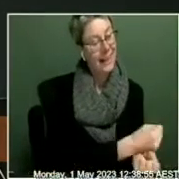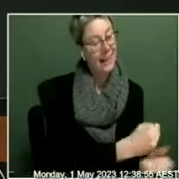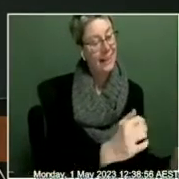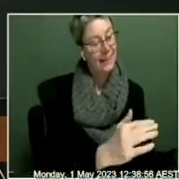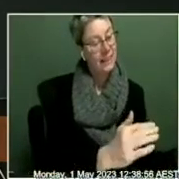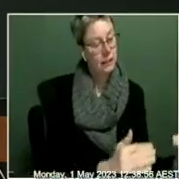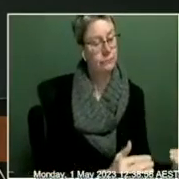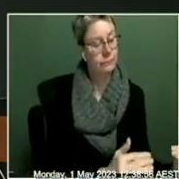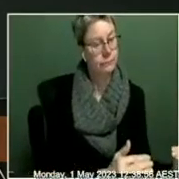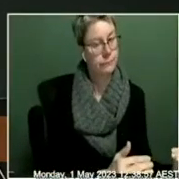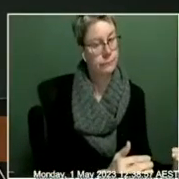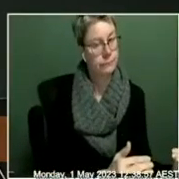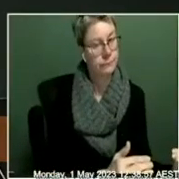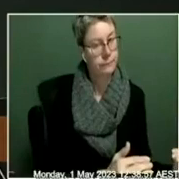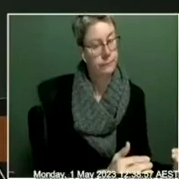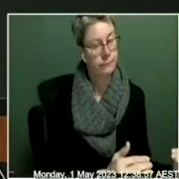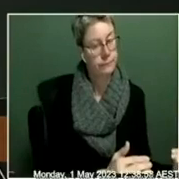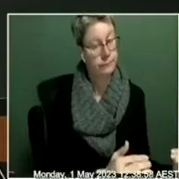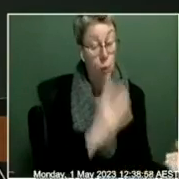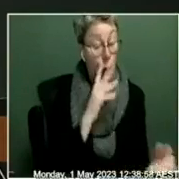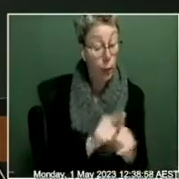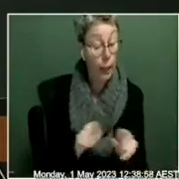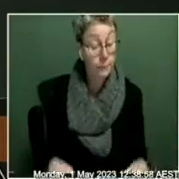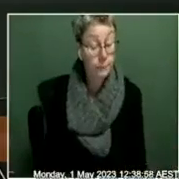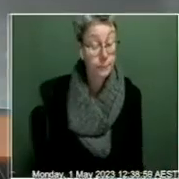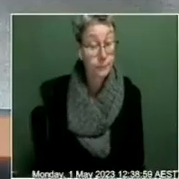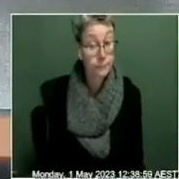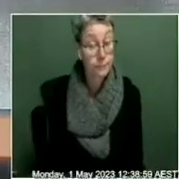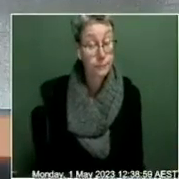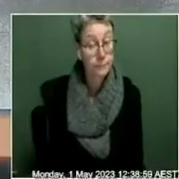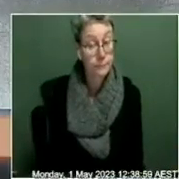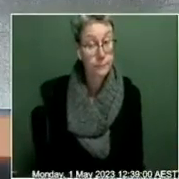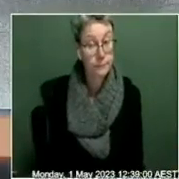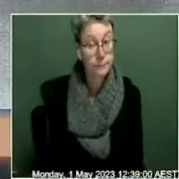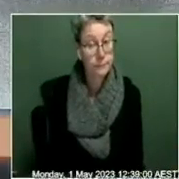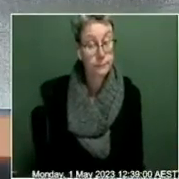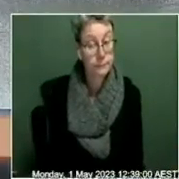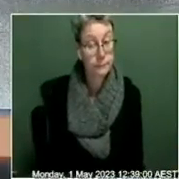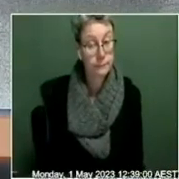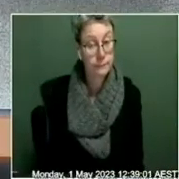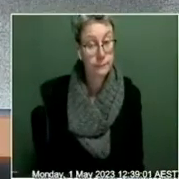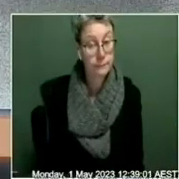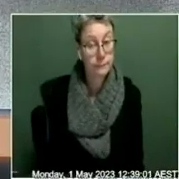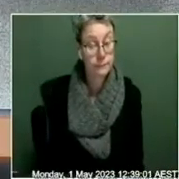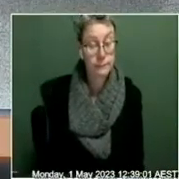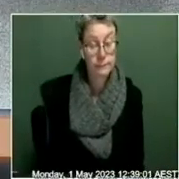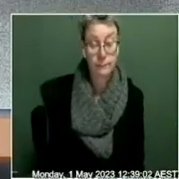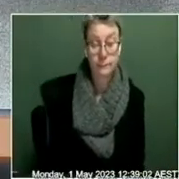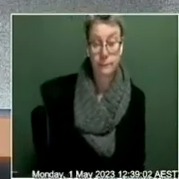There may be some nuance around that. I'm just not aware because it is sits with.